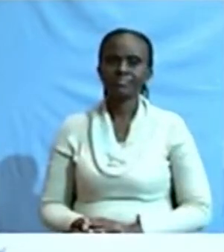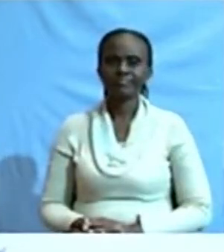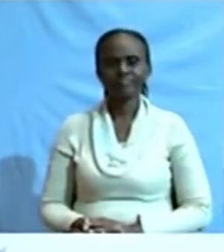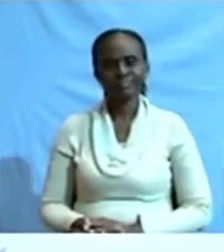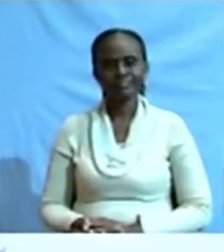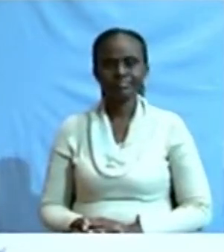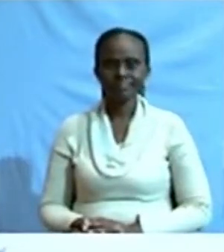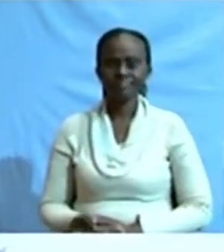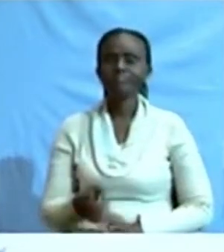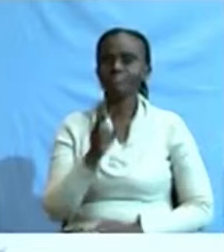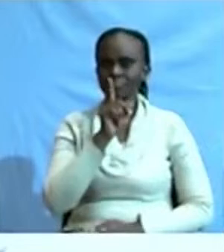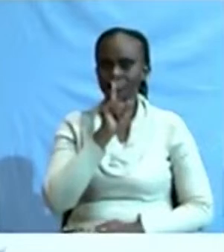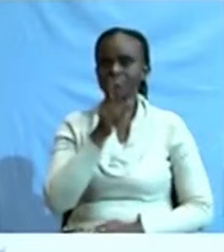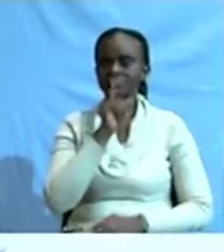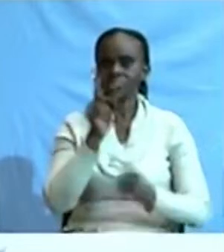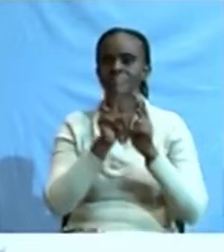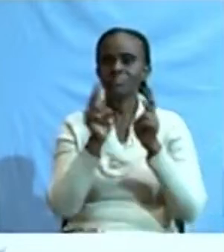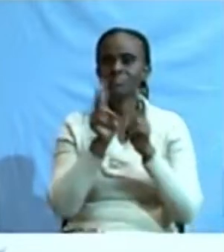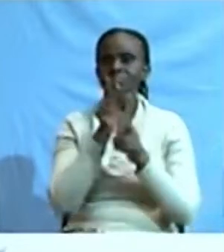Very true. So